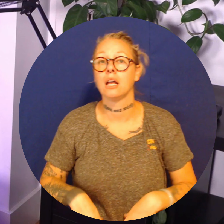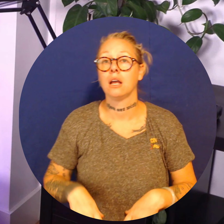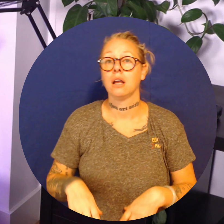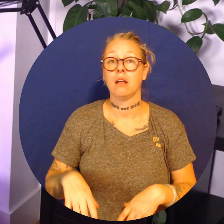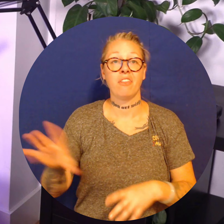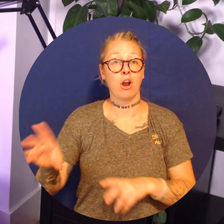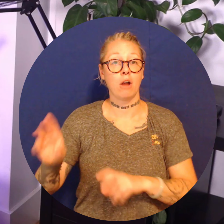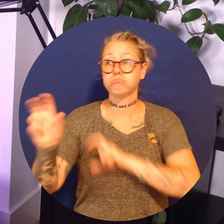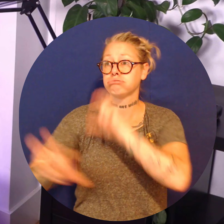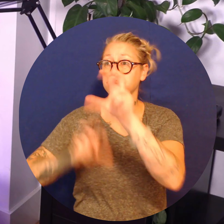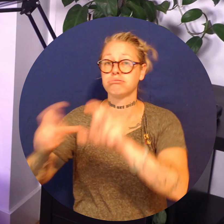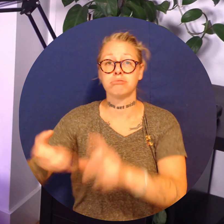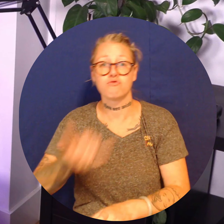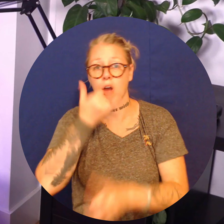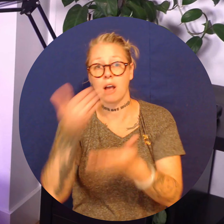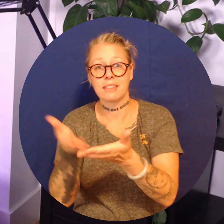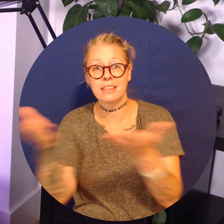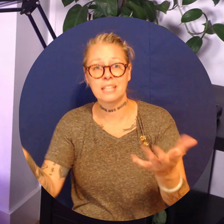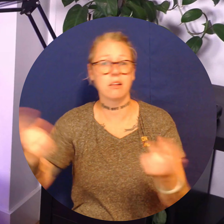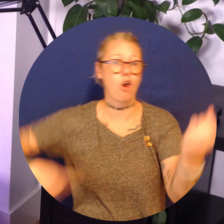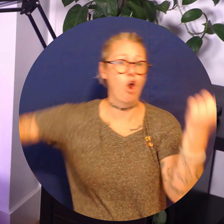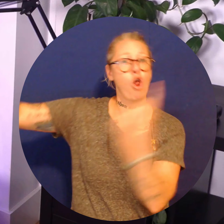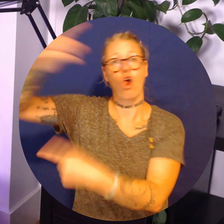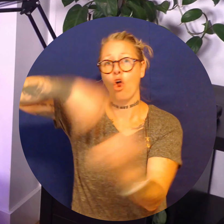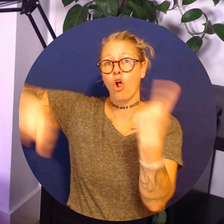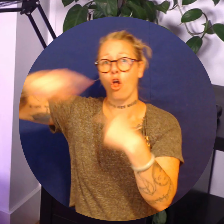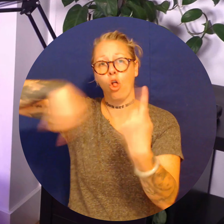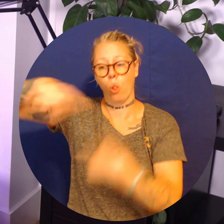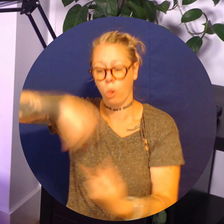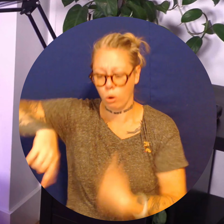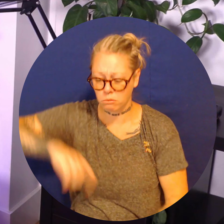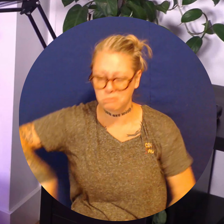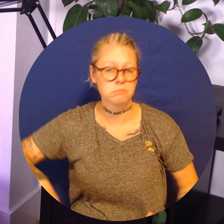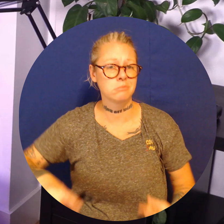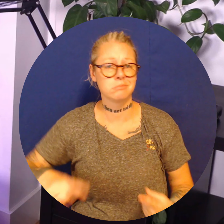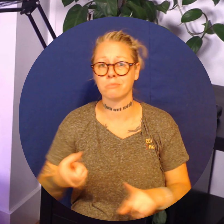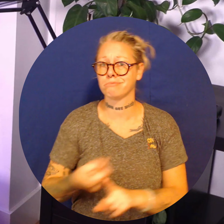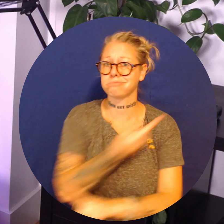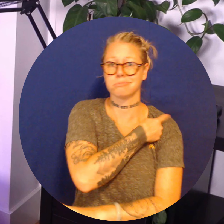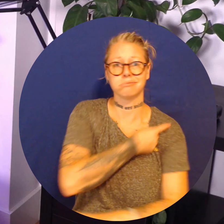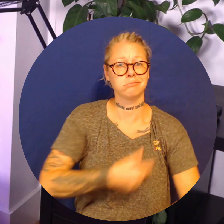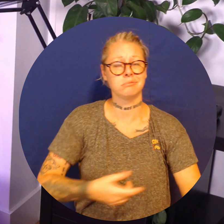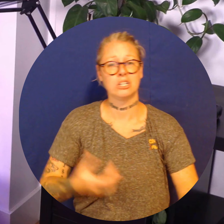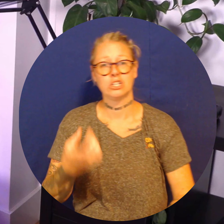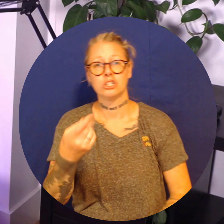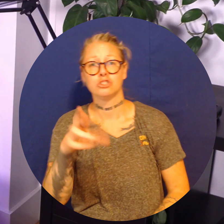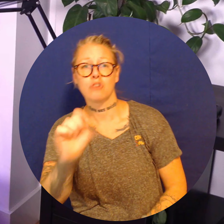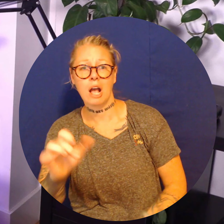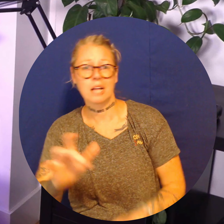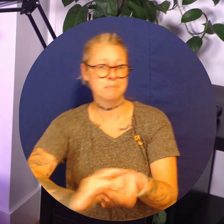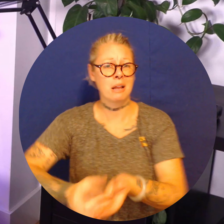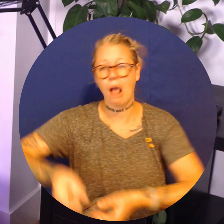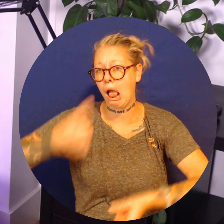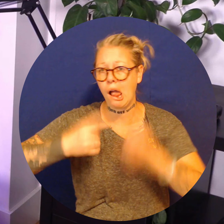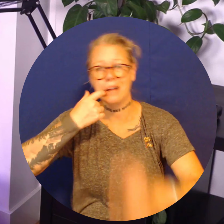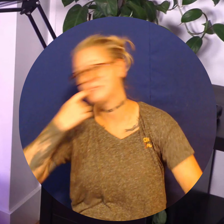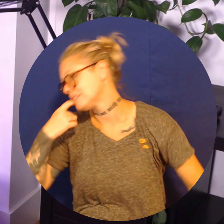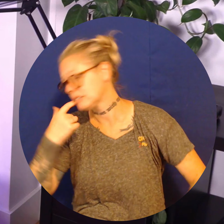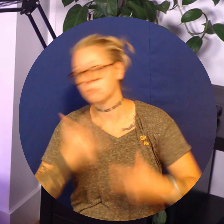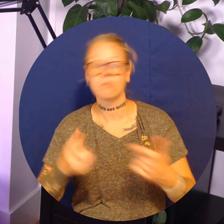spiraling in every which way they're a fucking mess they're all doped up on different uh